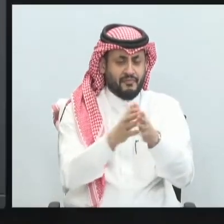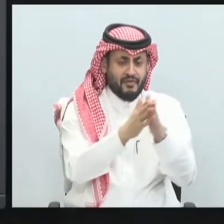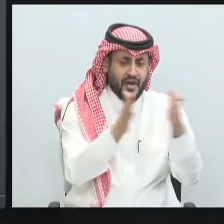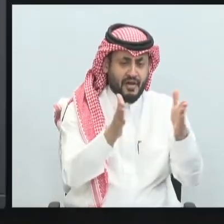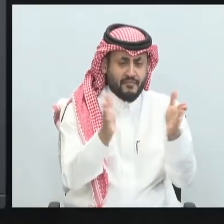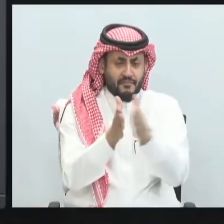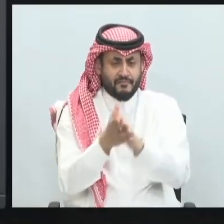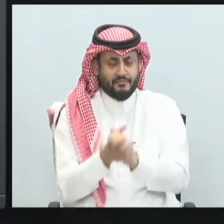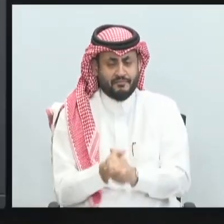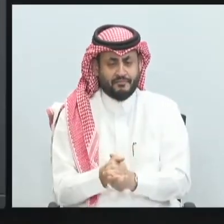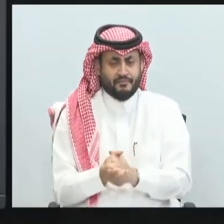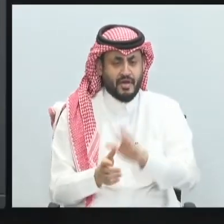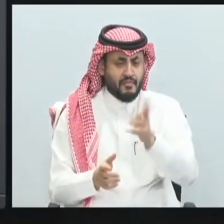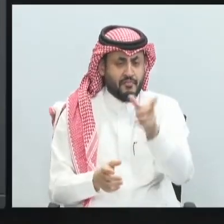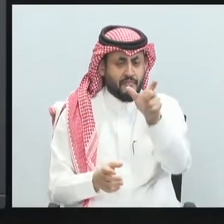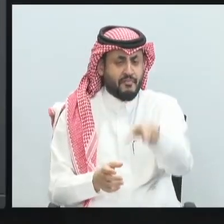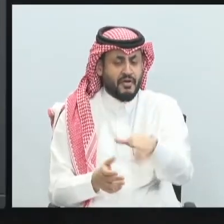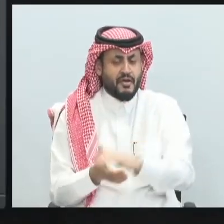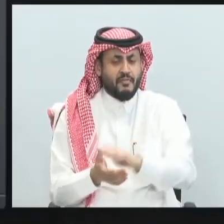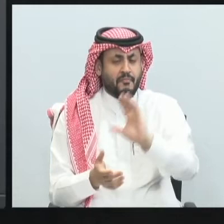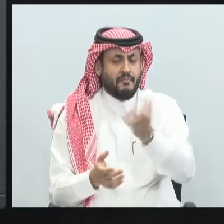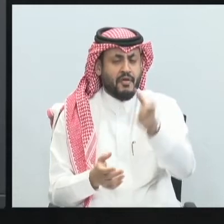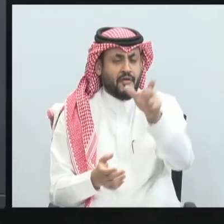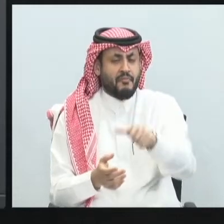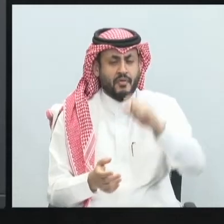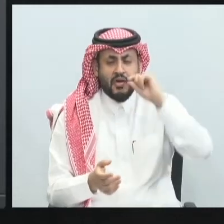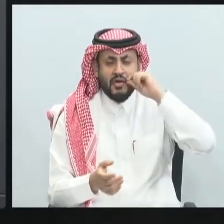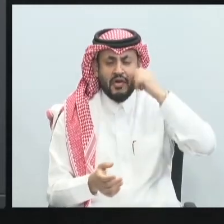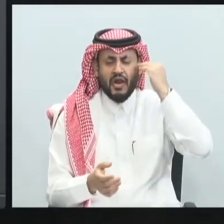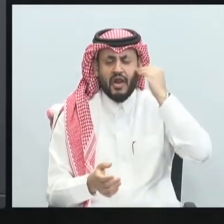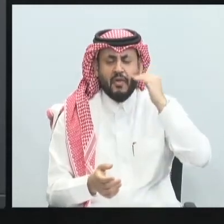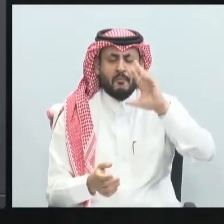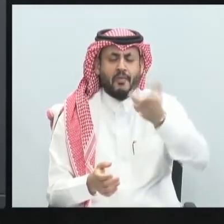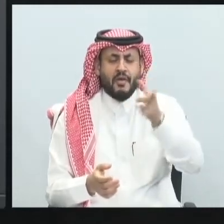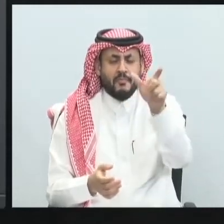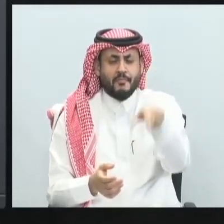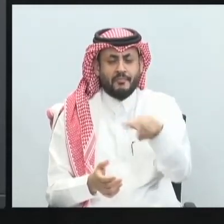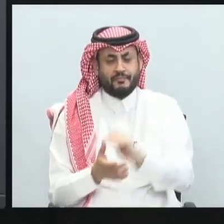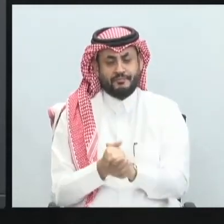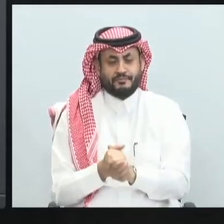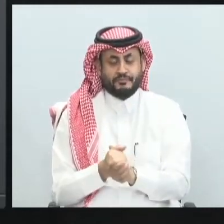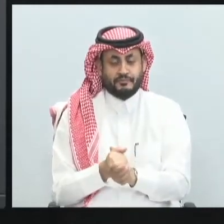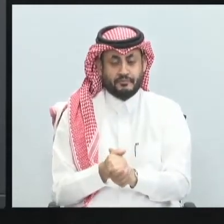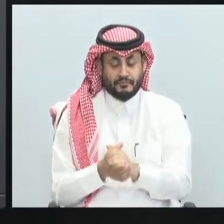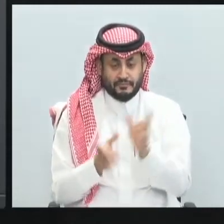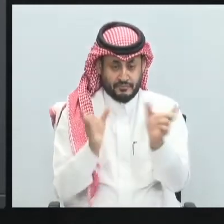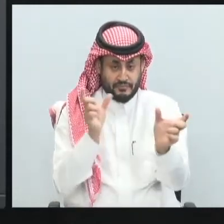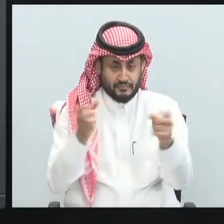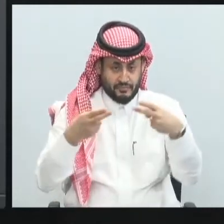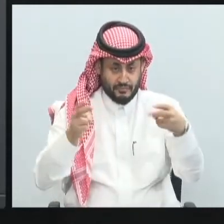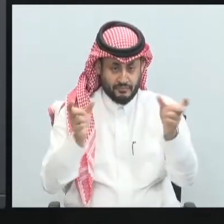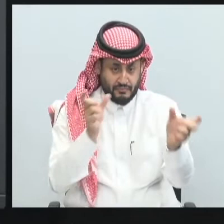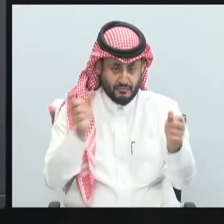who's. Who is? Is it that man or that woman? Who is? Okay. So we have two forms. We